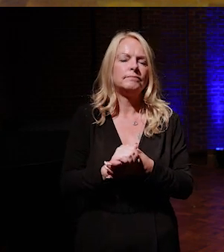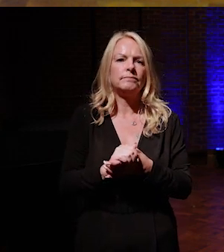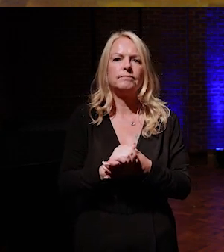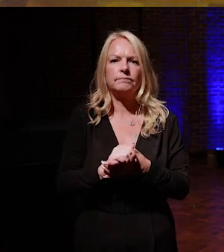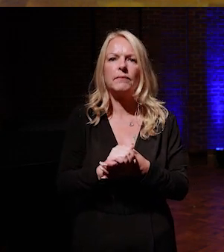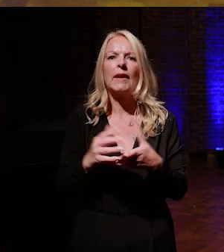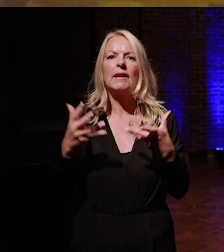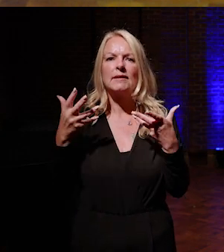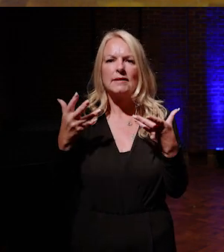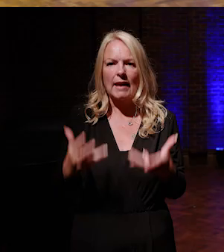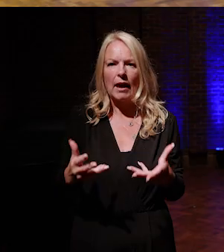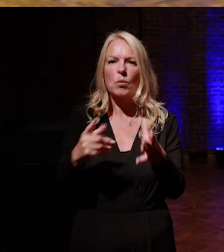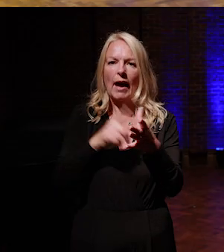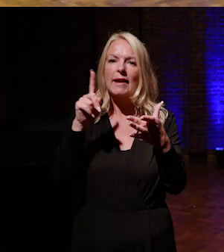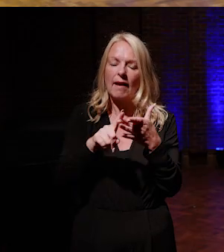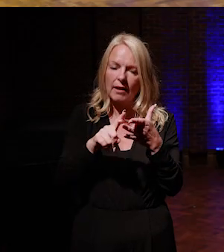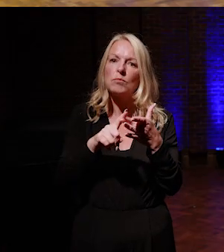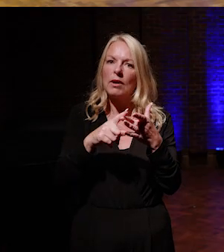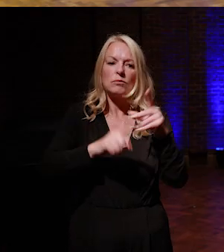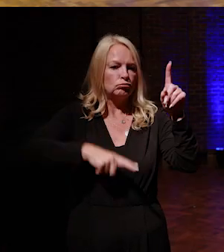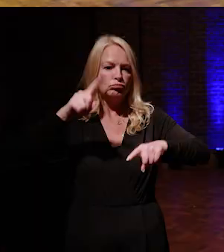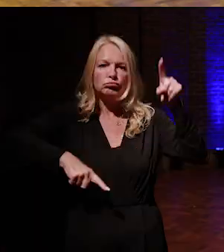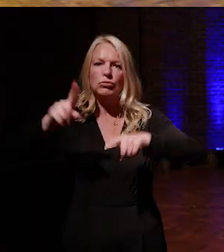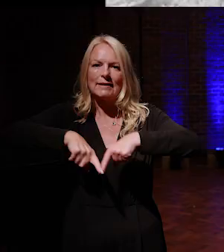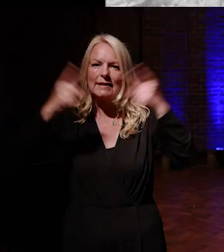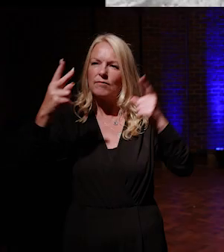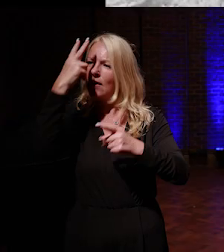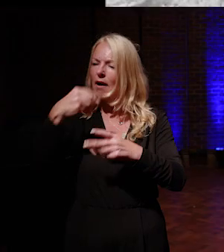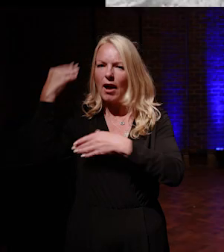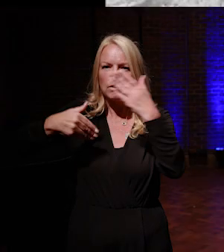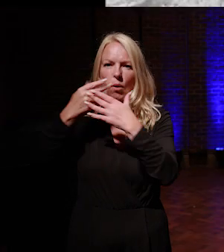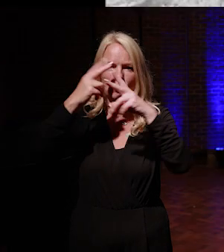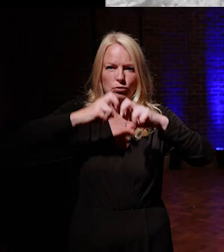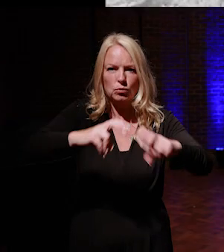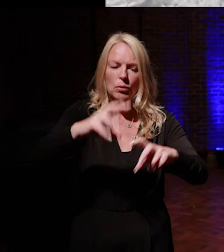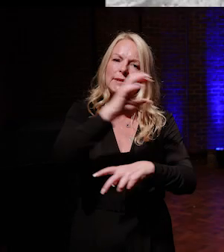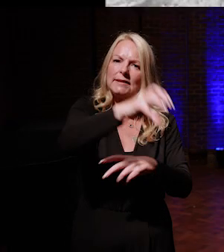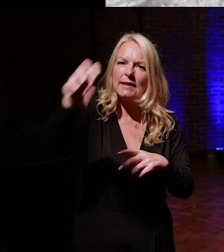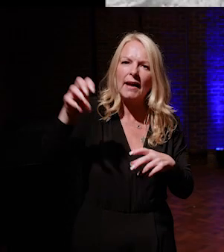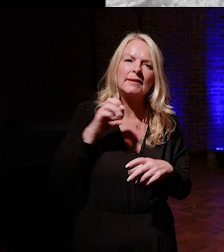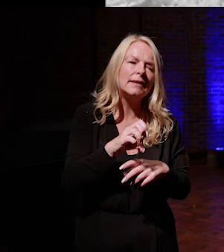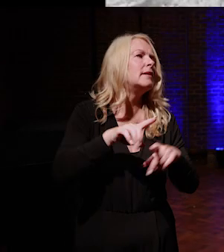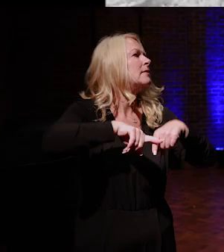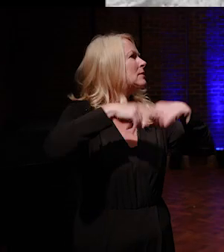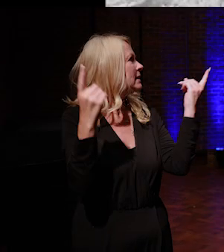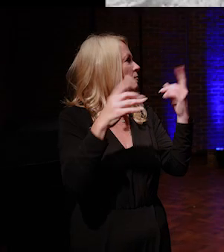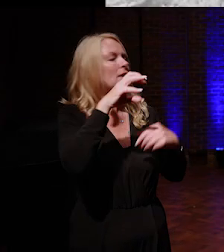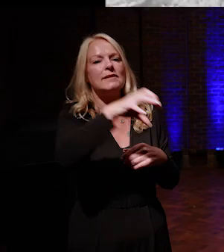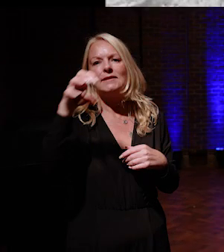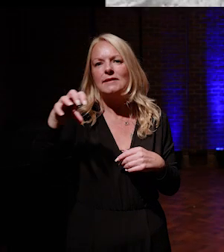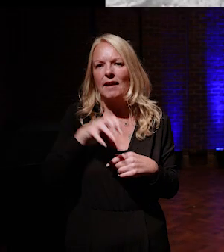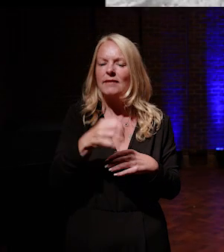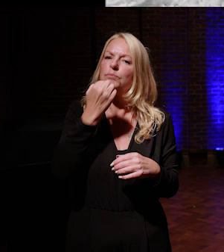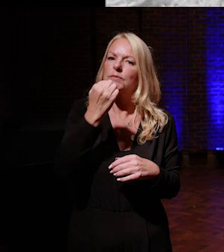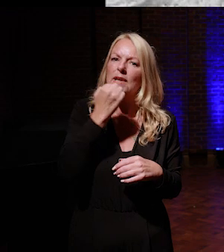We now have an AI that can detect lots of different archaeological sites. Of different shapes and different sizes, such as